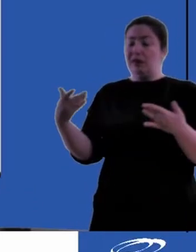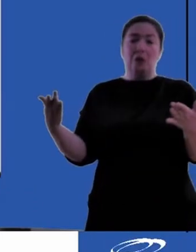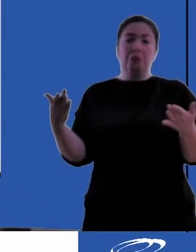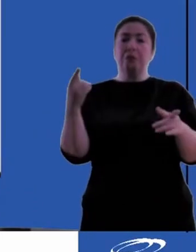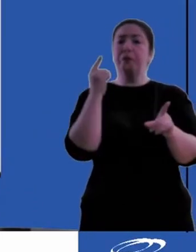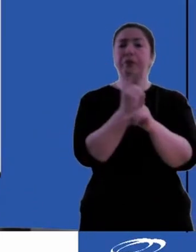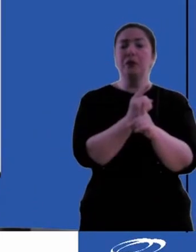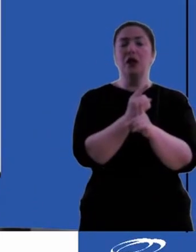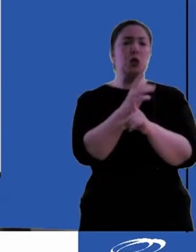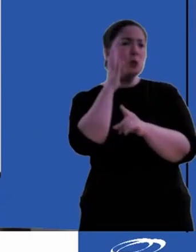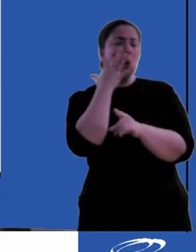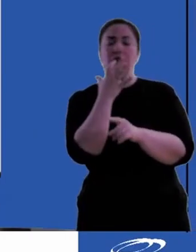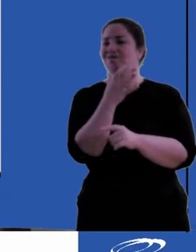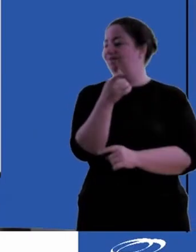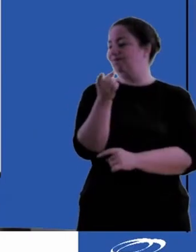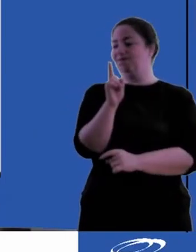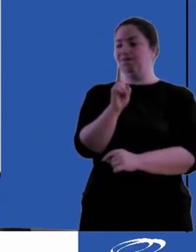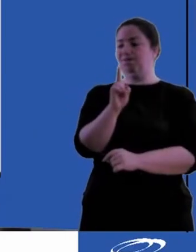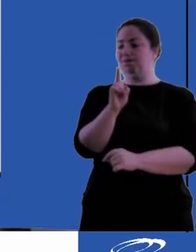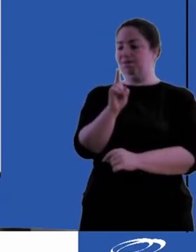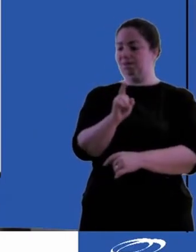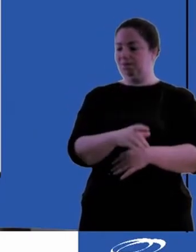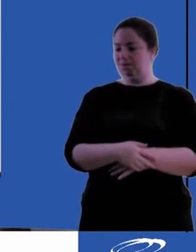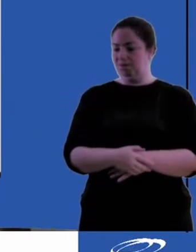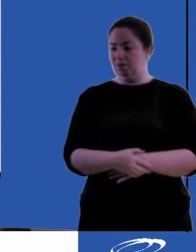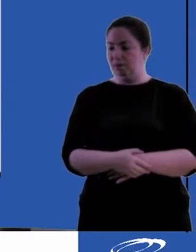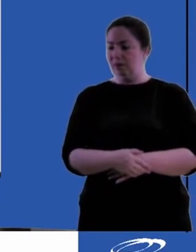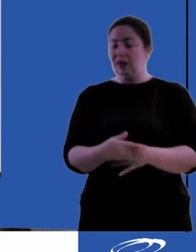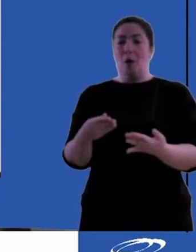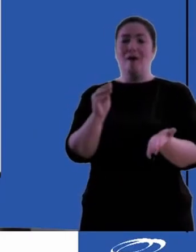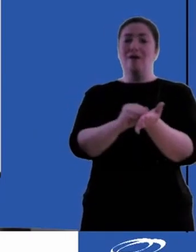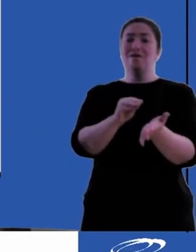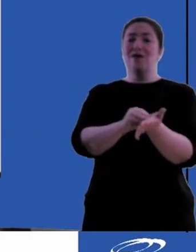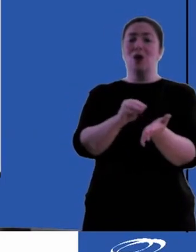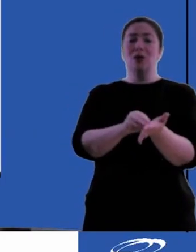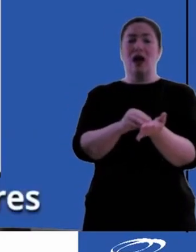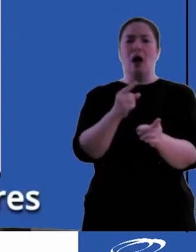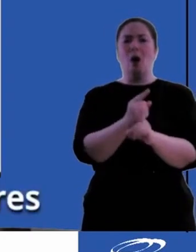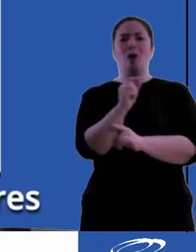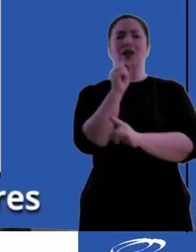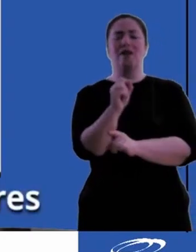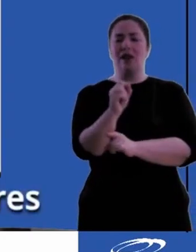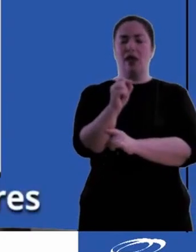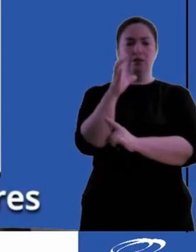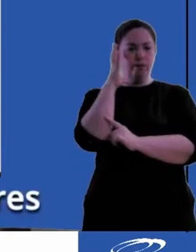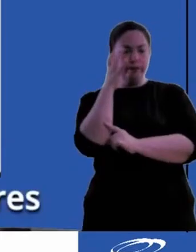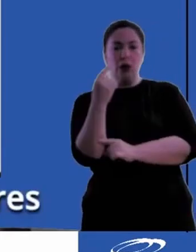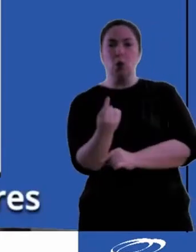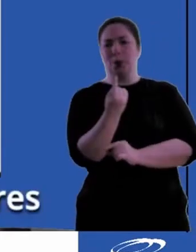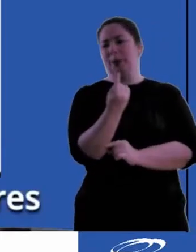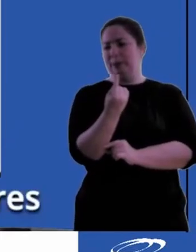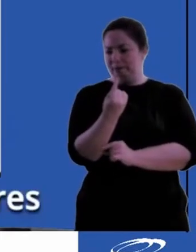gap in the panel, not necessarily a gap in the performance of multiplex PCR. So maybe we can use